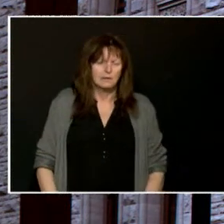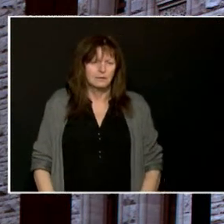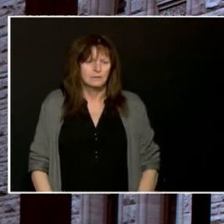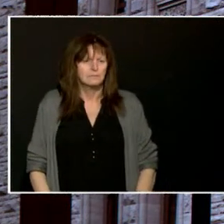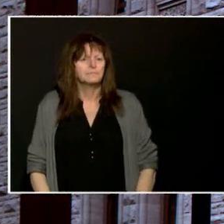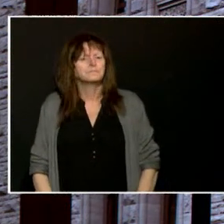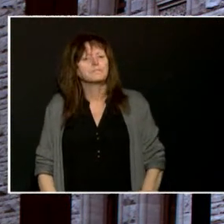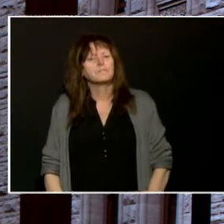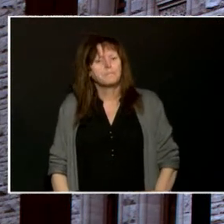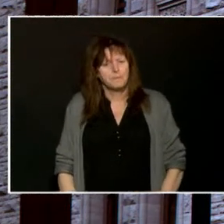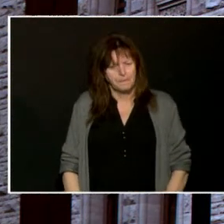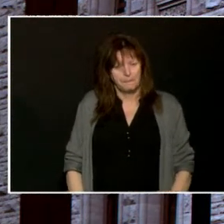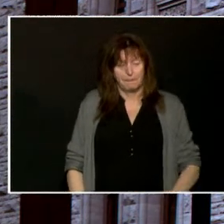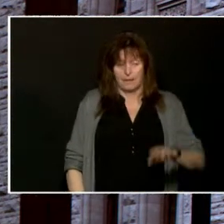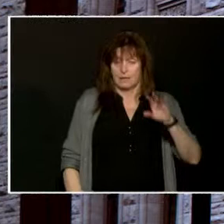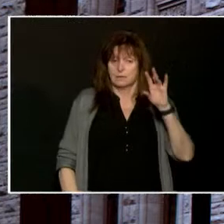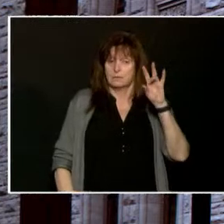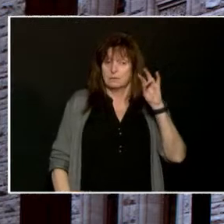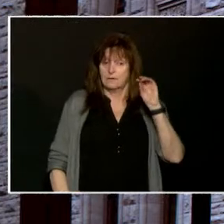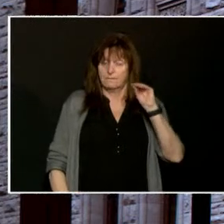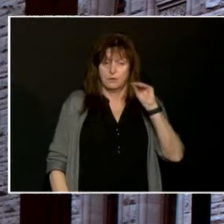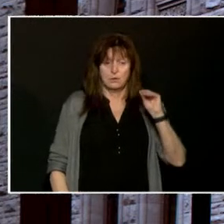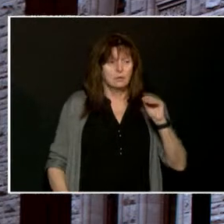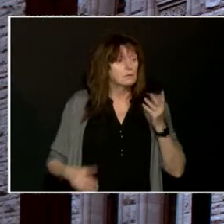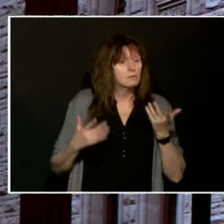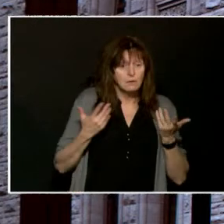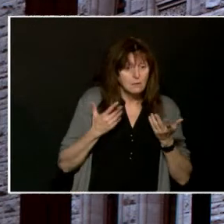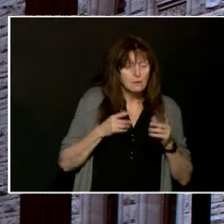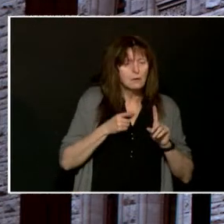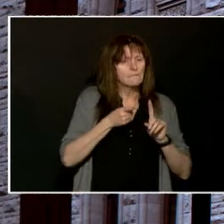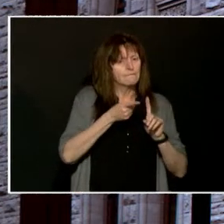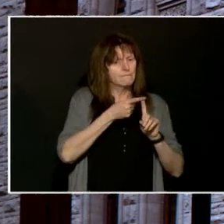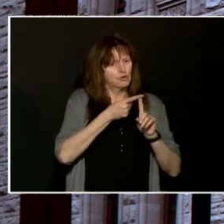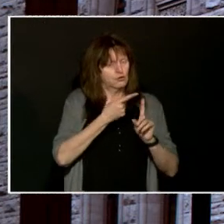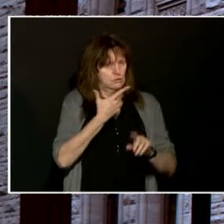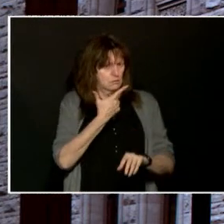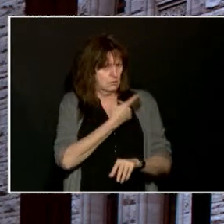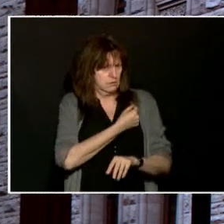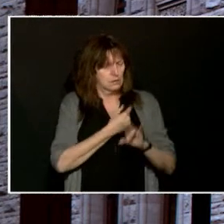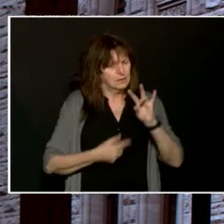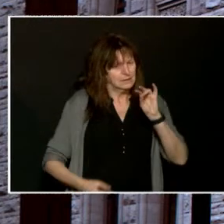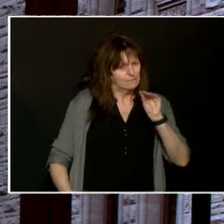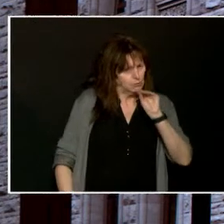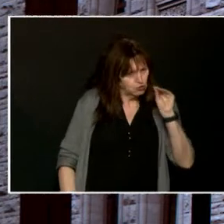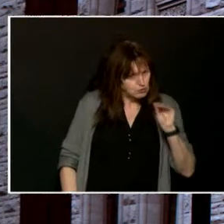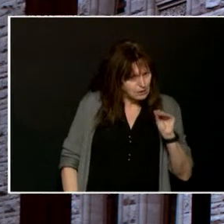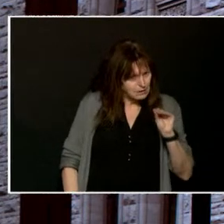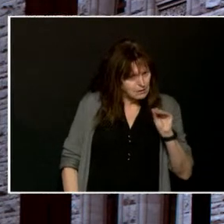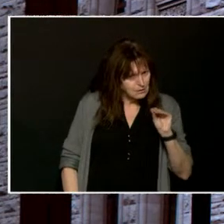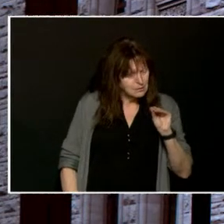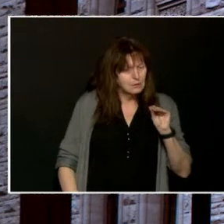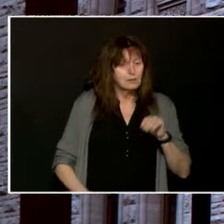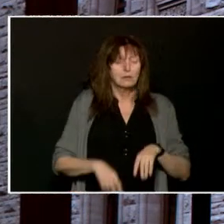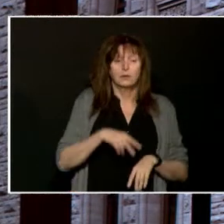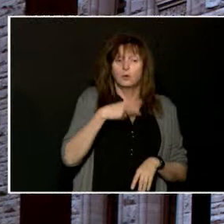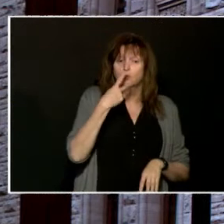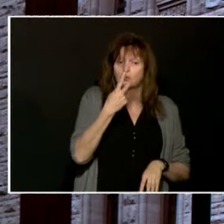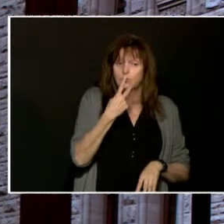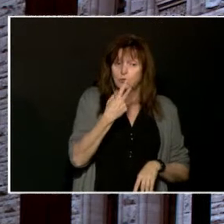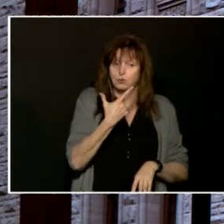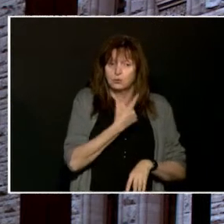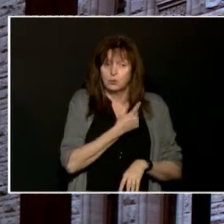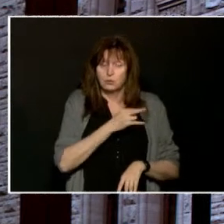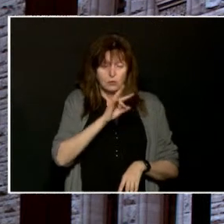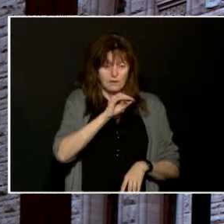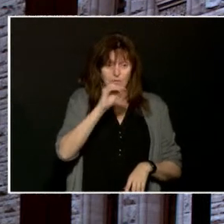70% means we've got 70% first dose. I'd like 70% two doses. And the whole thing was, one is vaccination, one is